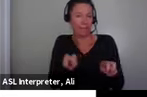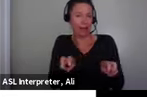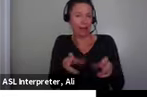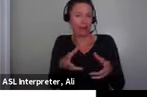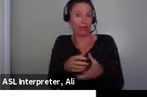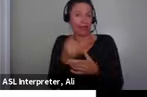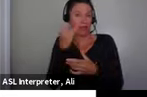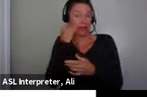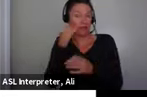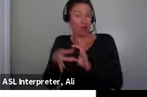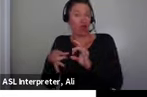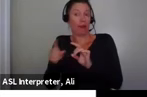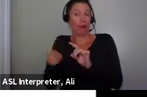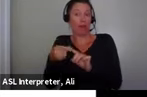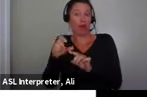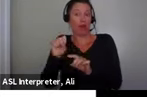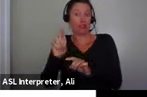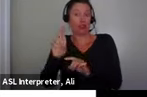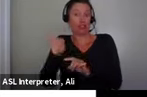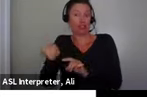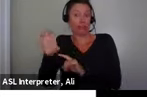a comment about SRJC